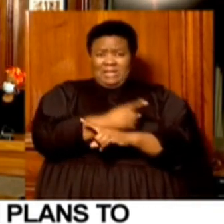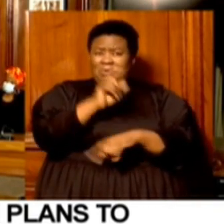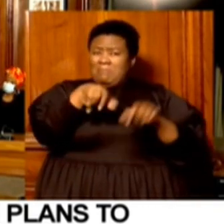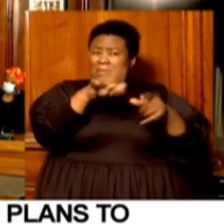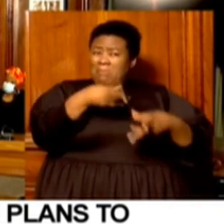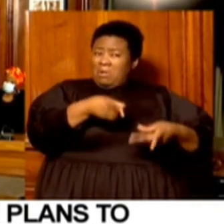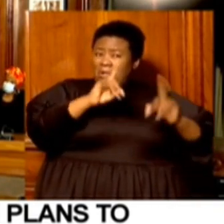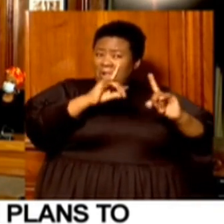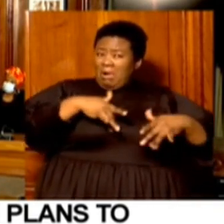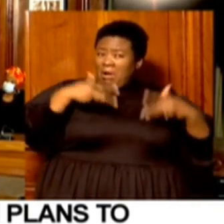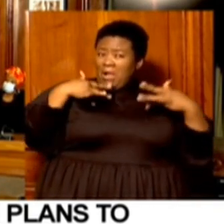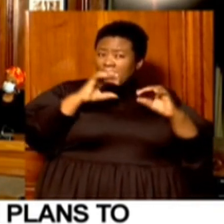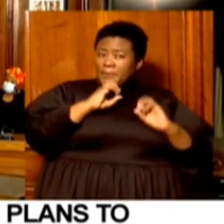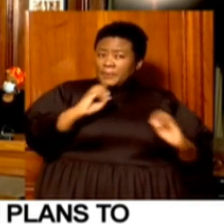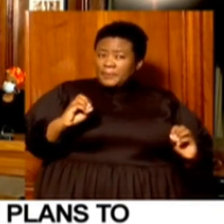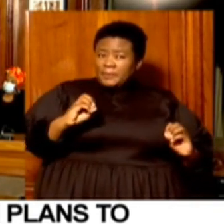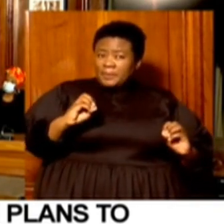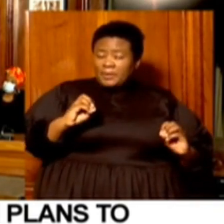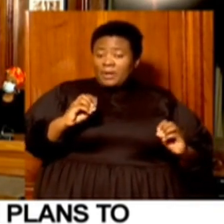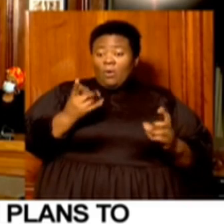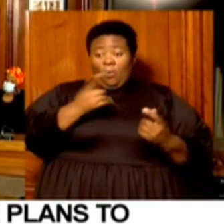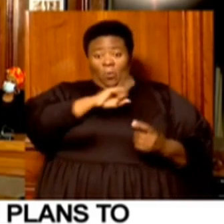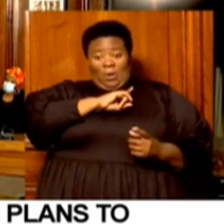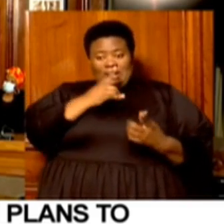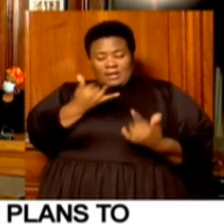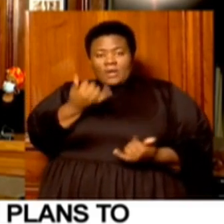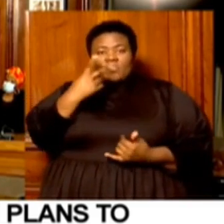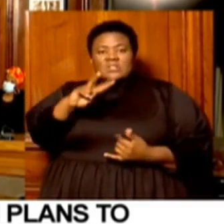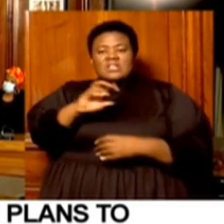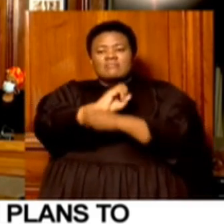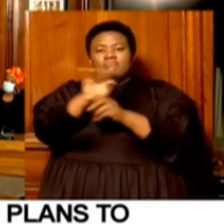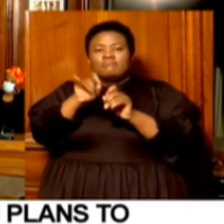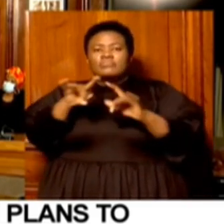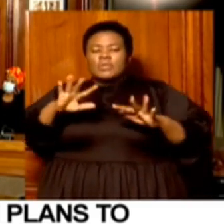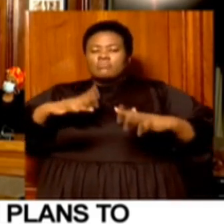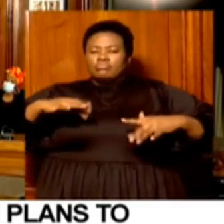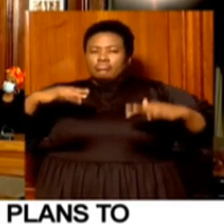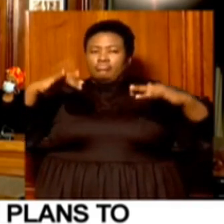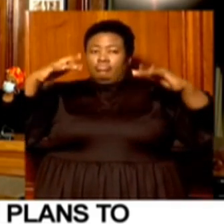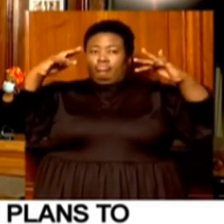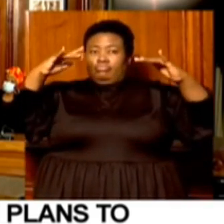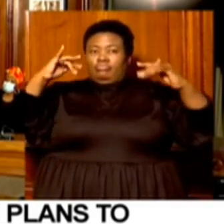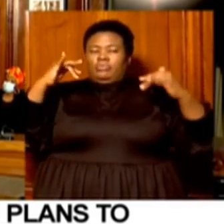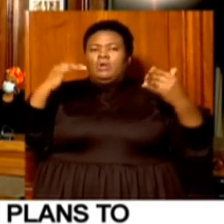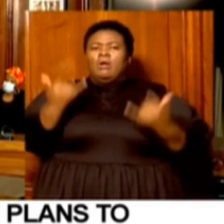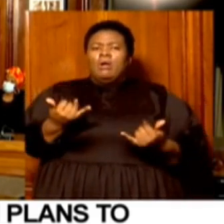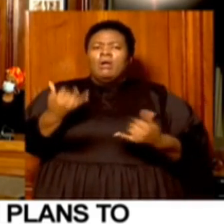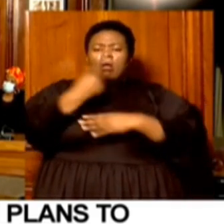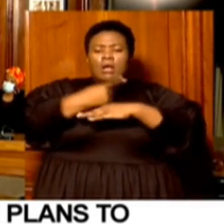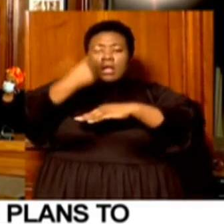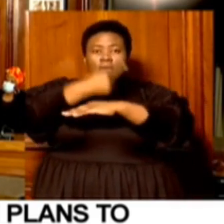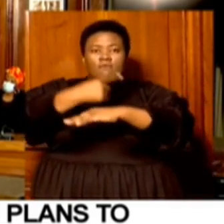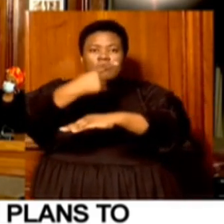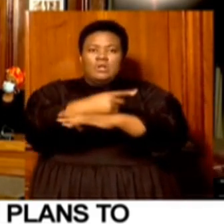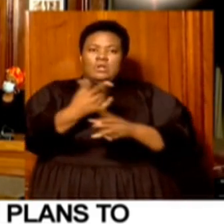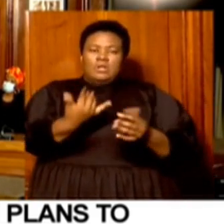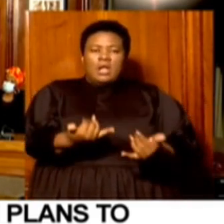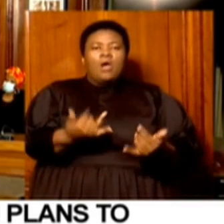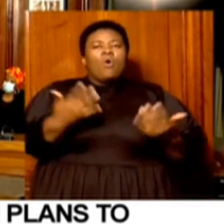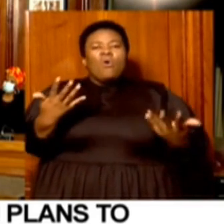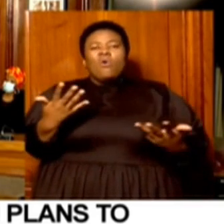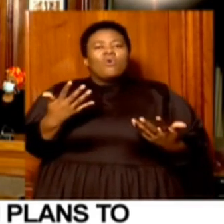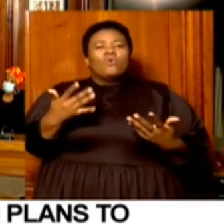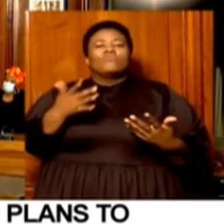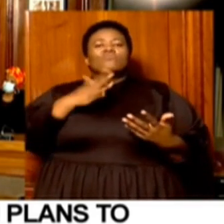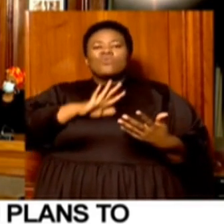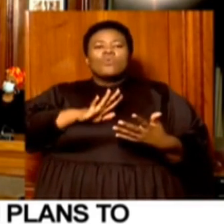danger, especially as we are seeing COVID-19 cases increasing by thousands daily? Or is this simply about